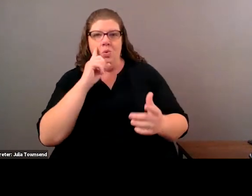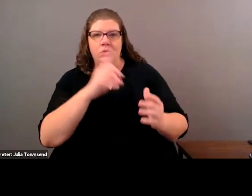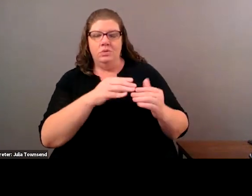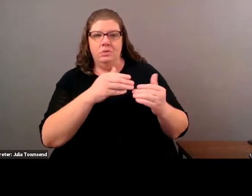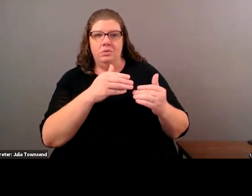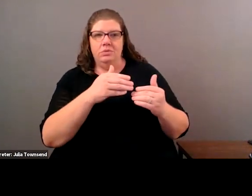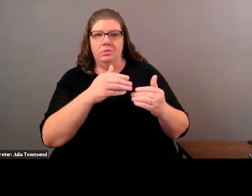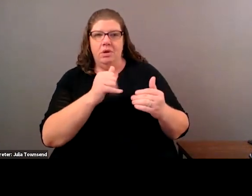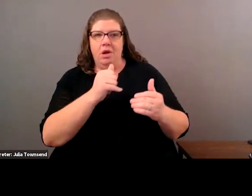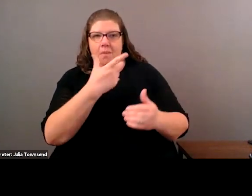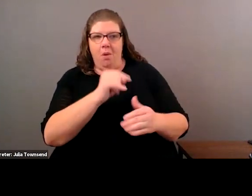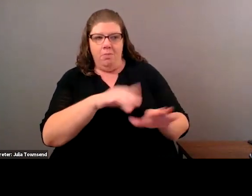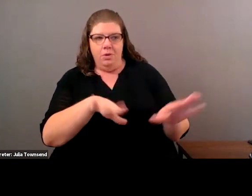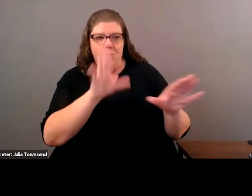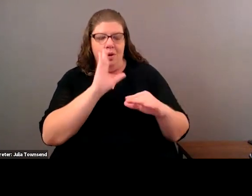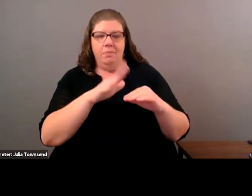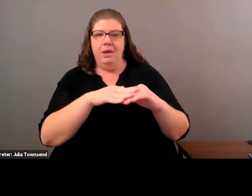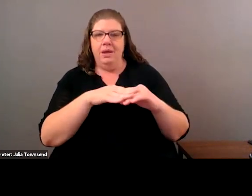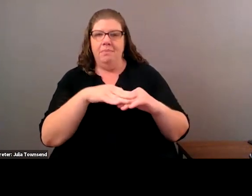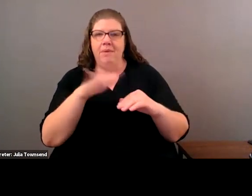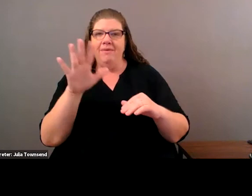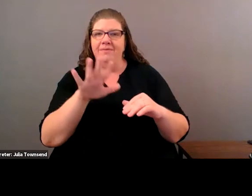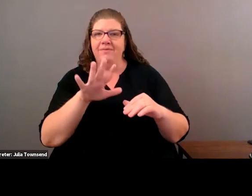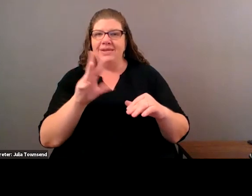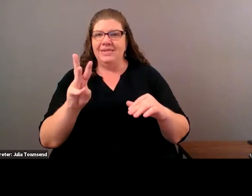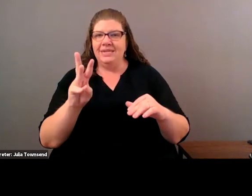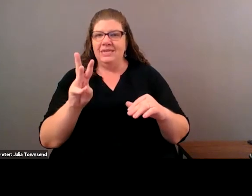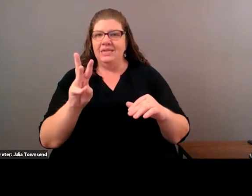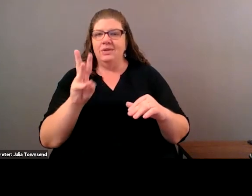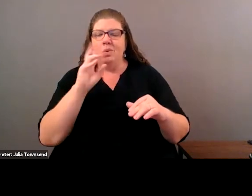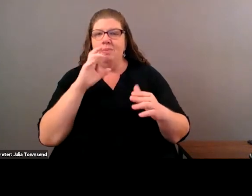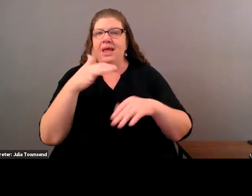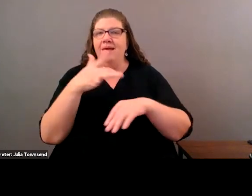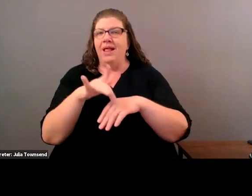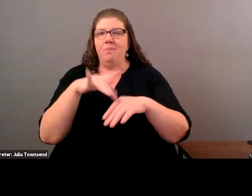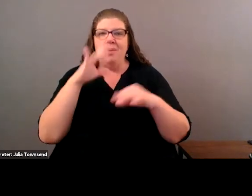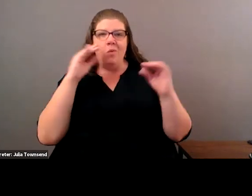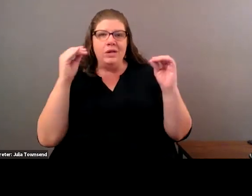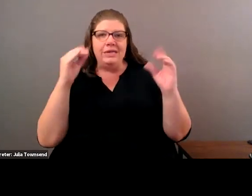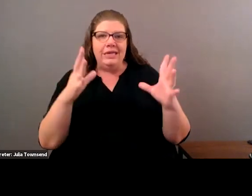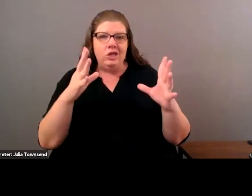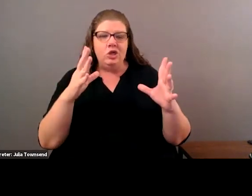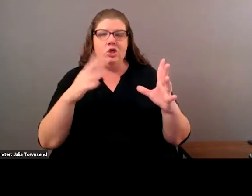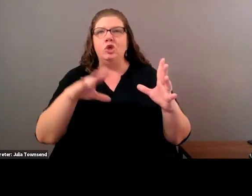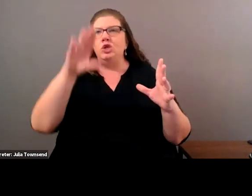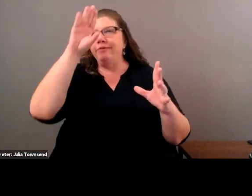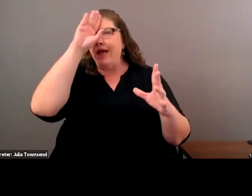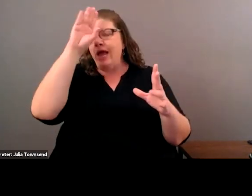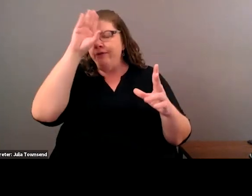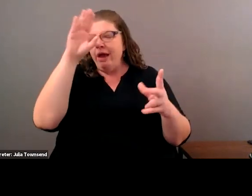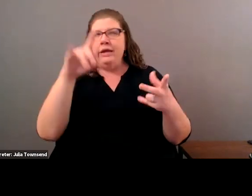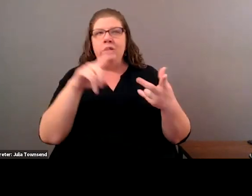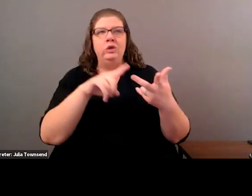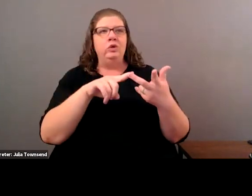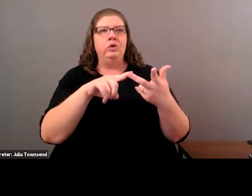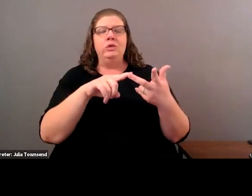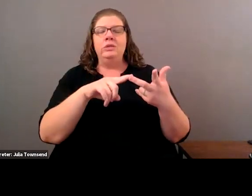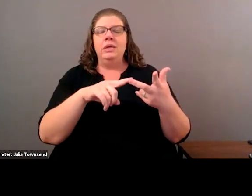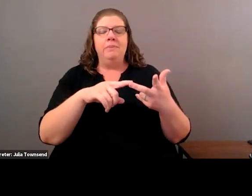be above the 56 that would be available for teachers or firefighters or our